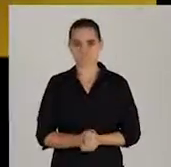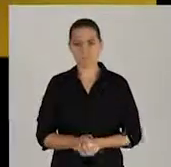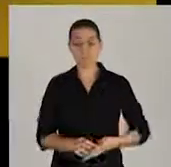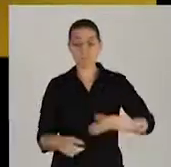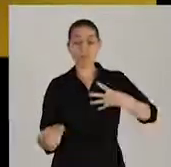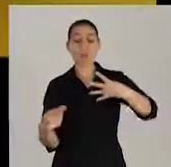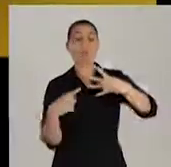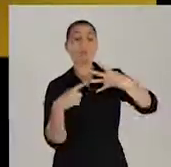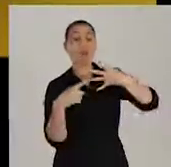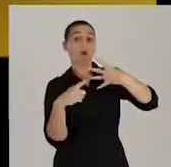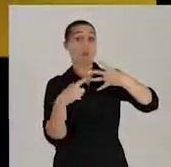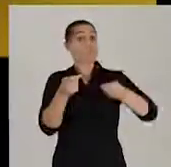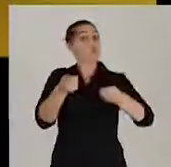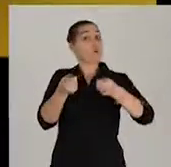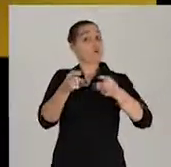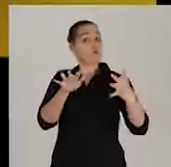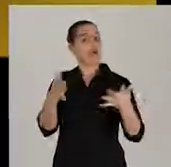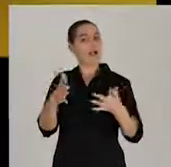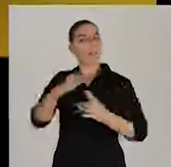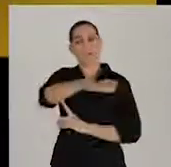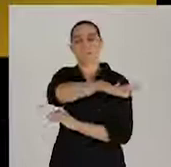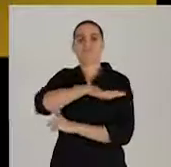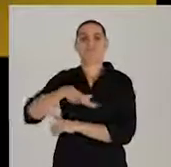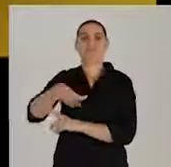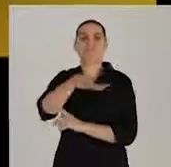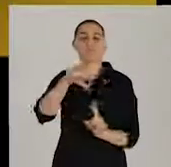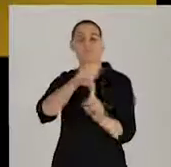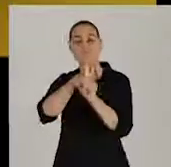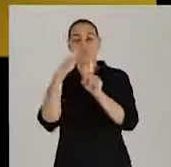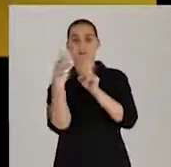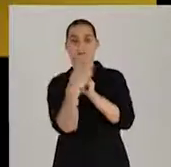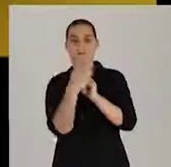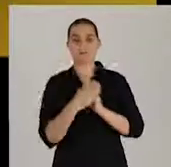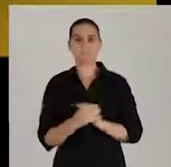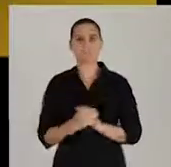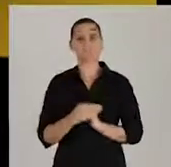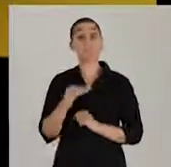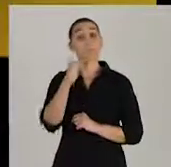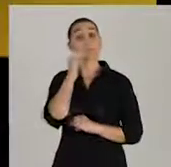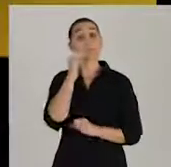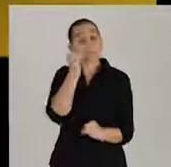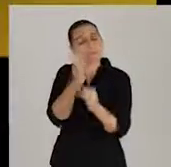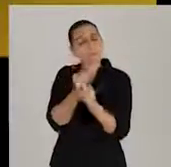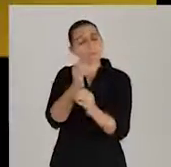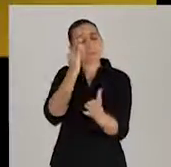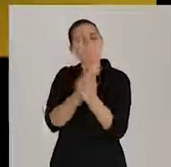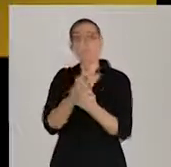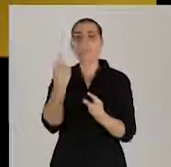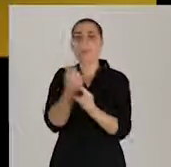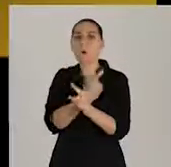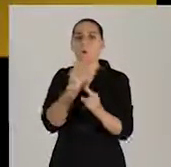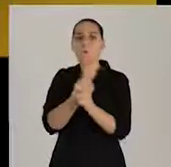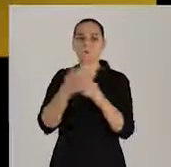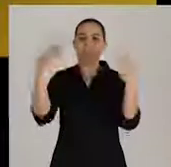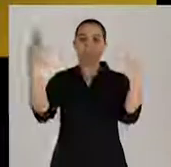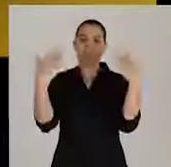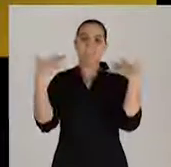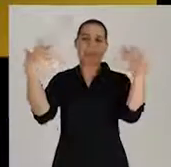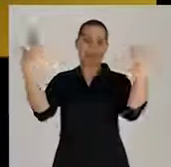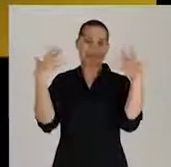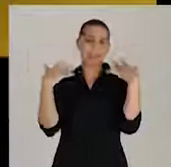infection control measures. They include the use of natural and mechanical ventilation and